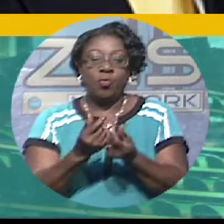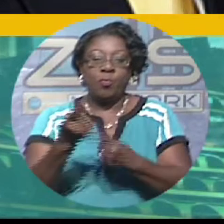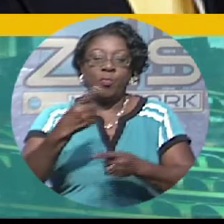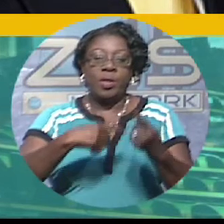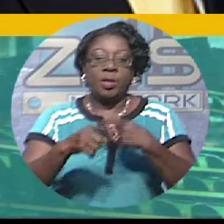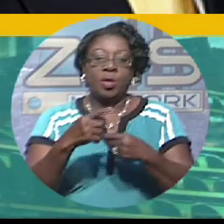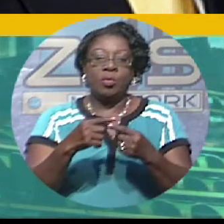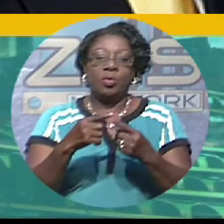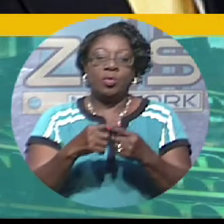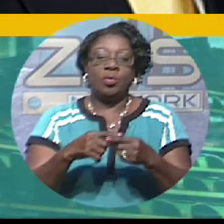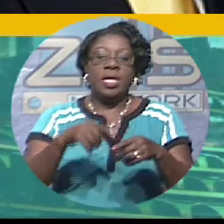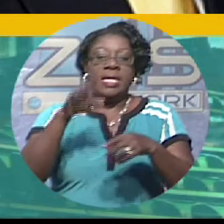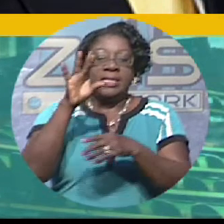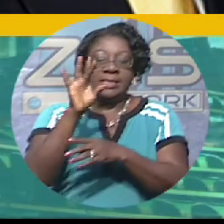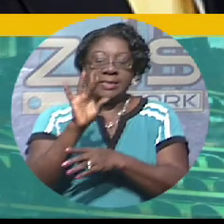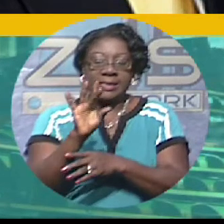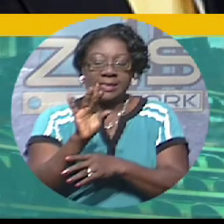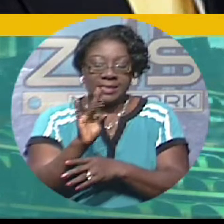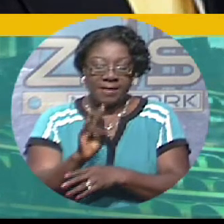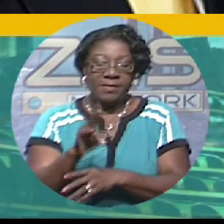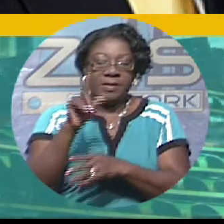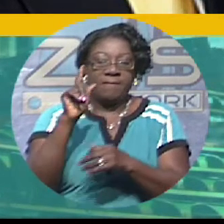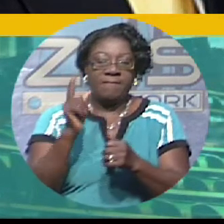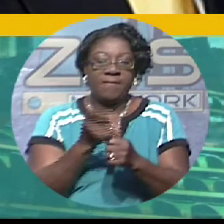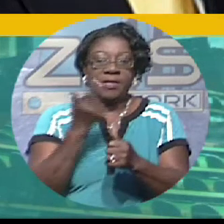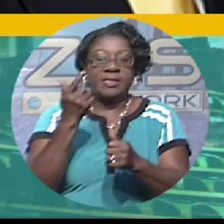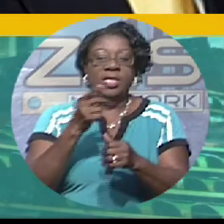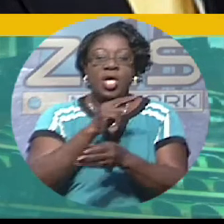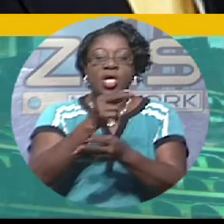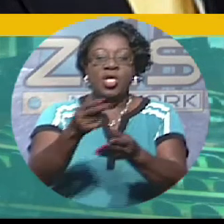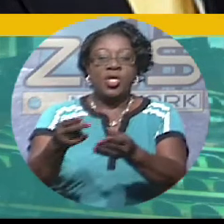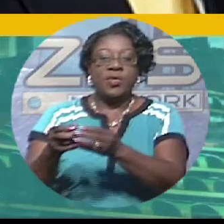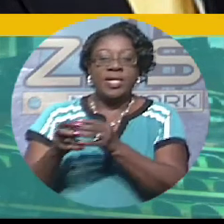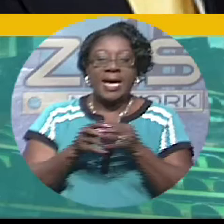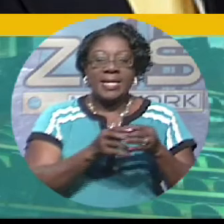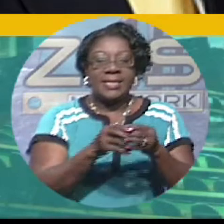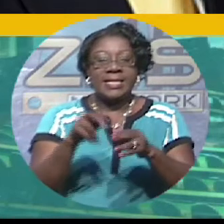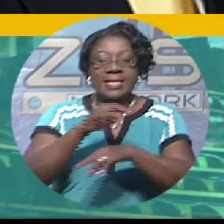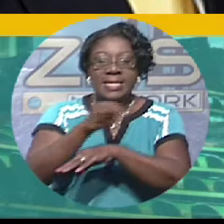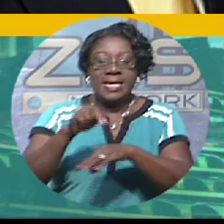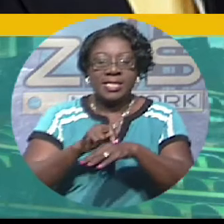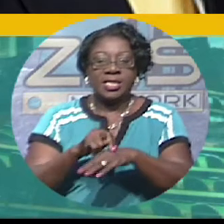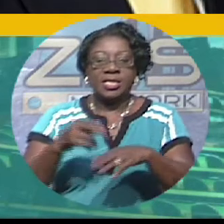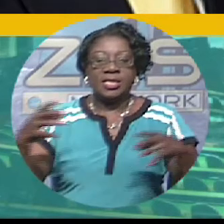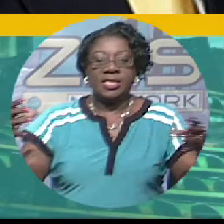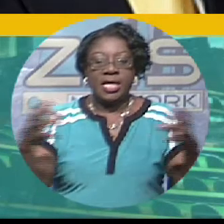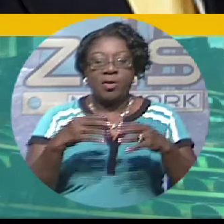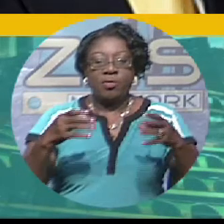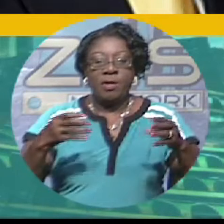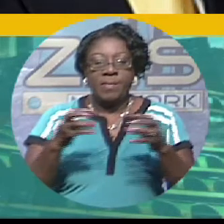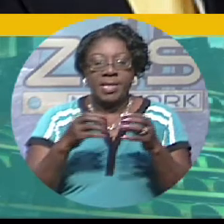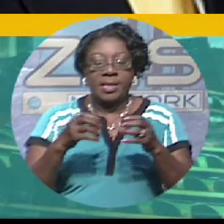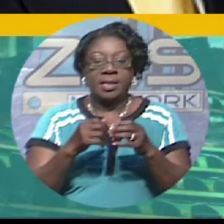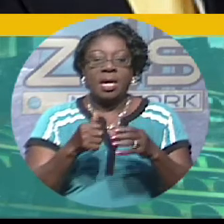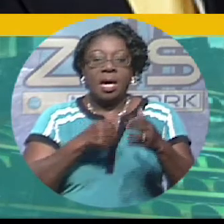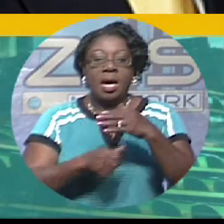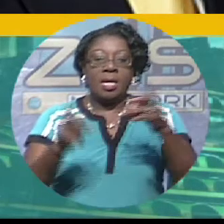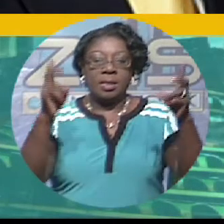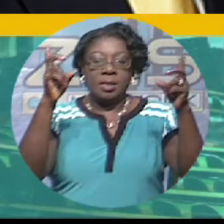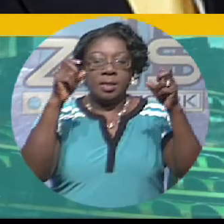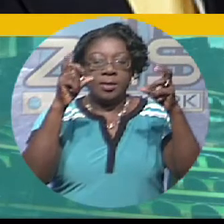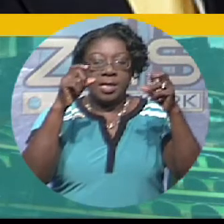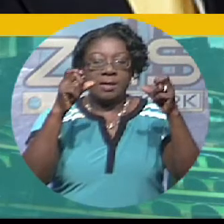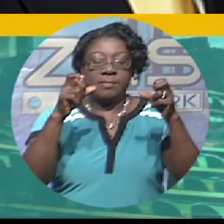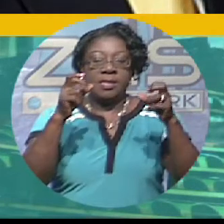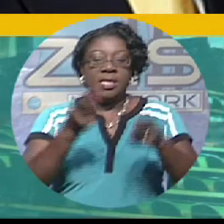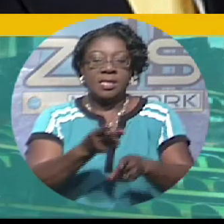the 71st regular session of the United Nations General Assembly, which will feature a general debate under the theme, The